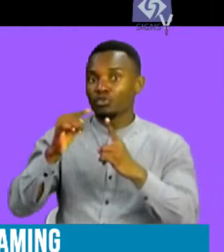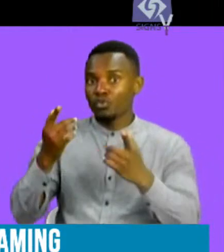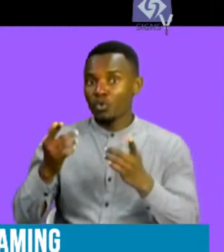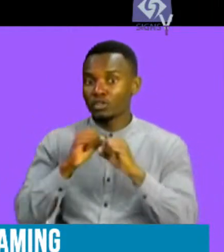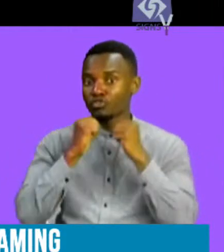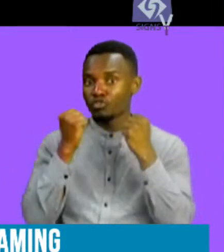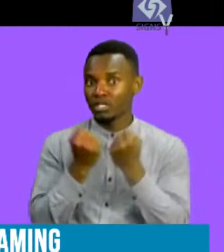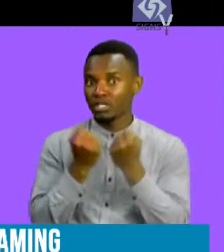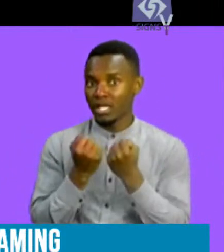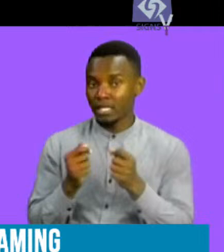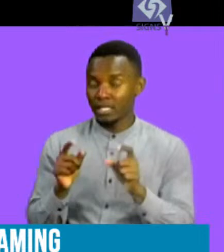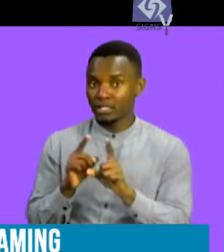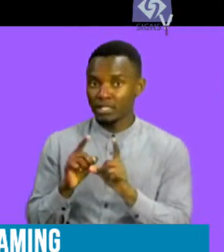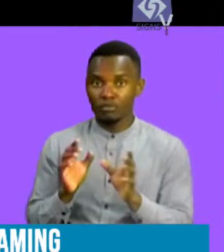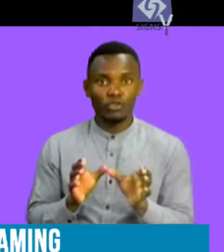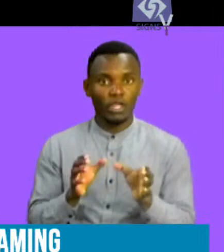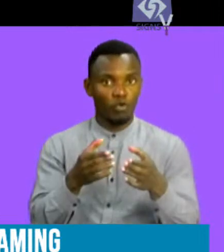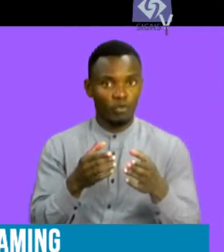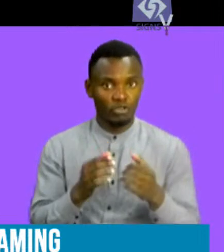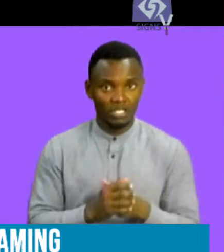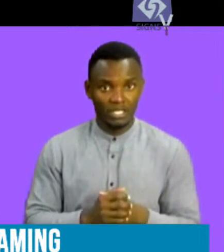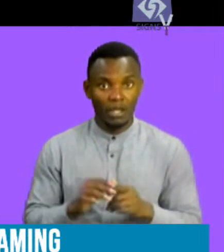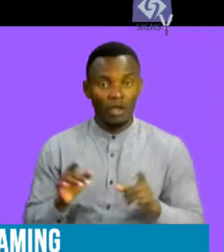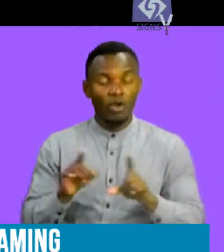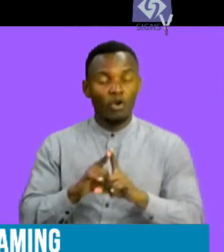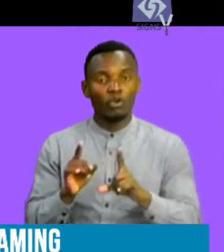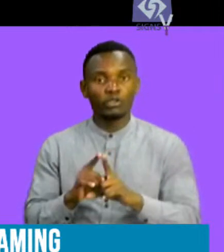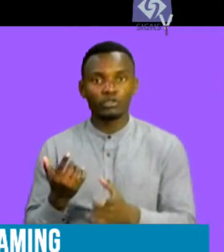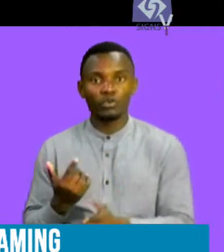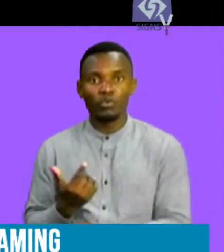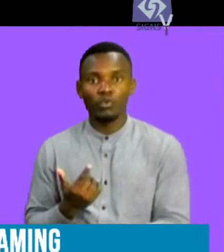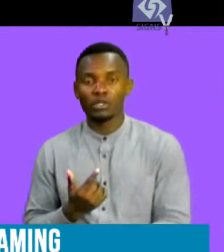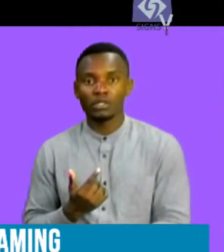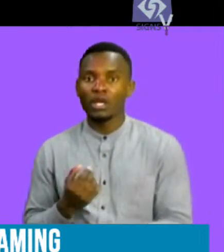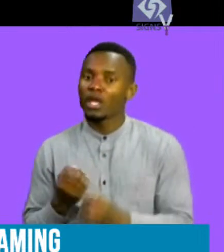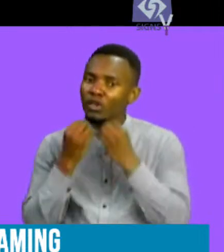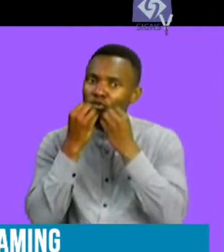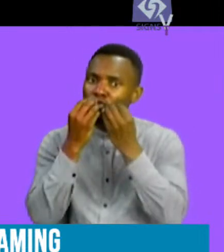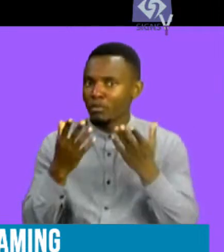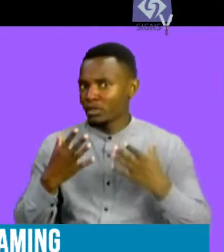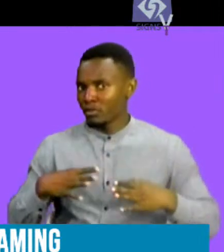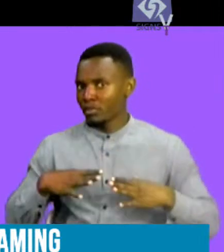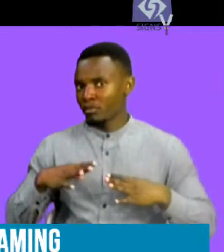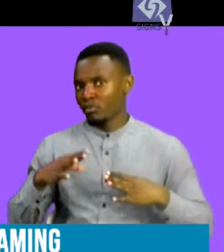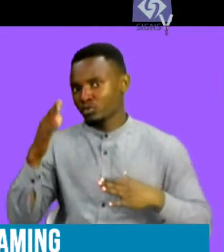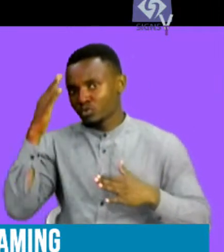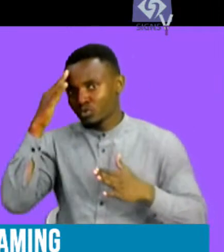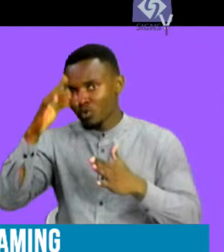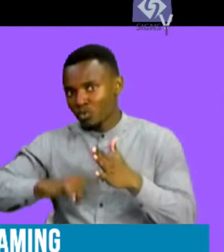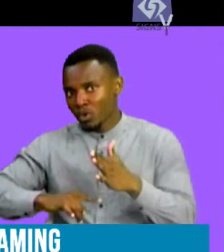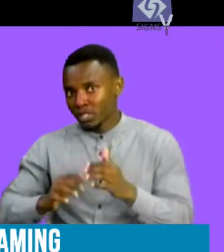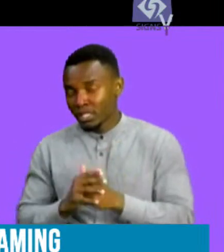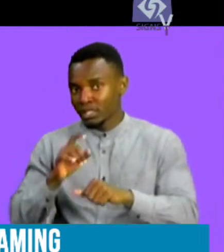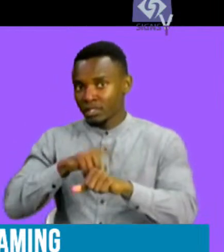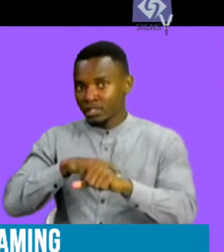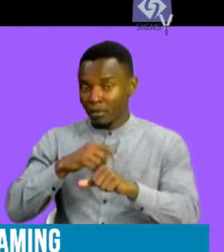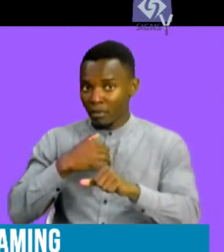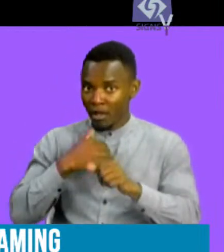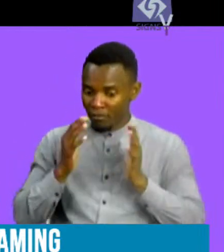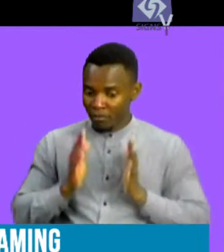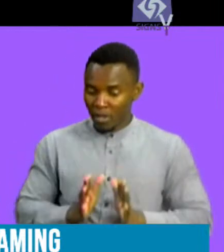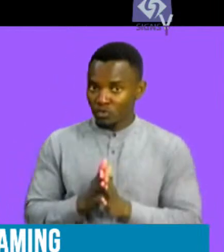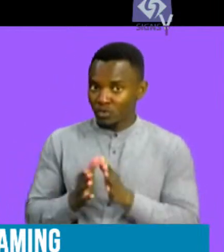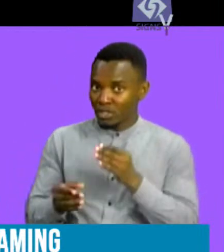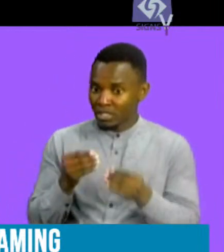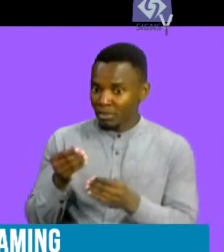community, and also letting the community and the society to know that when there is a disability person in